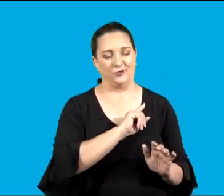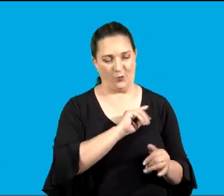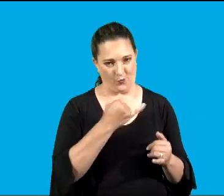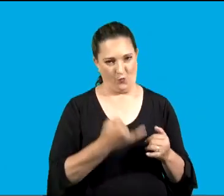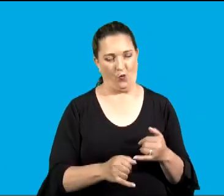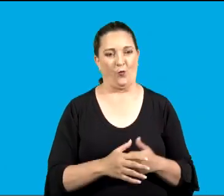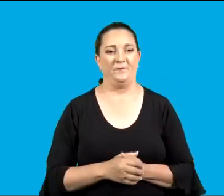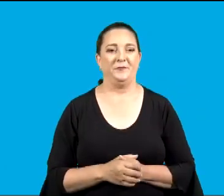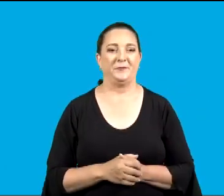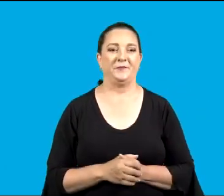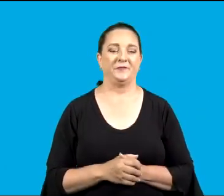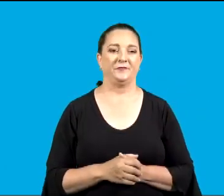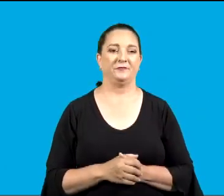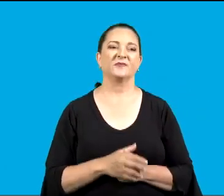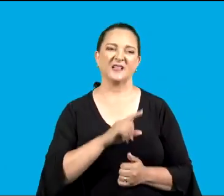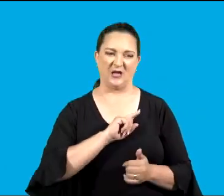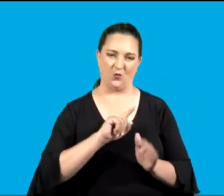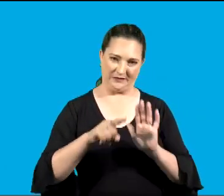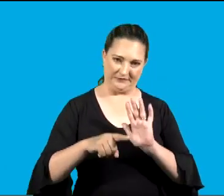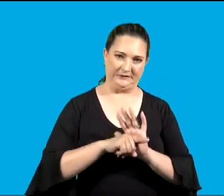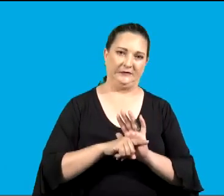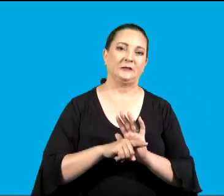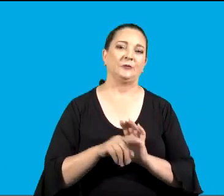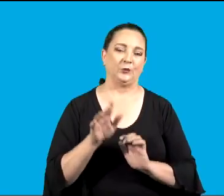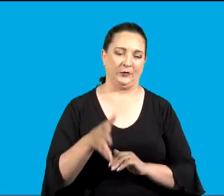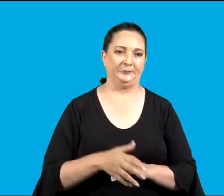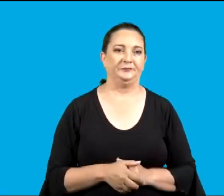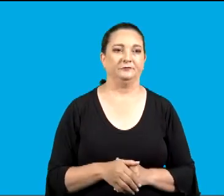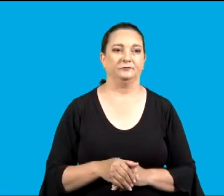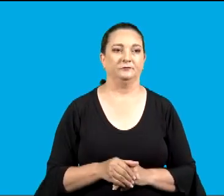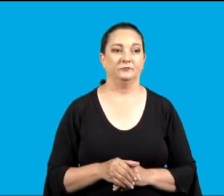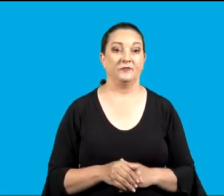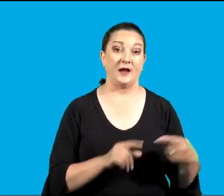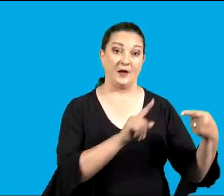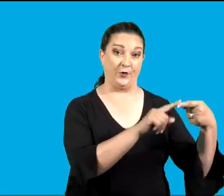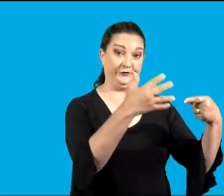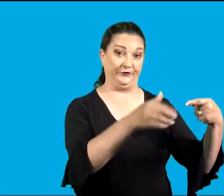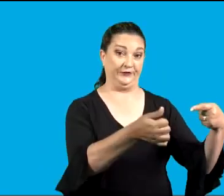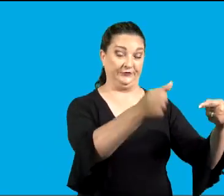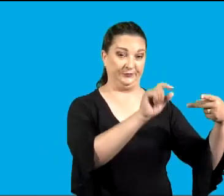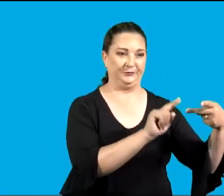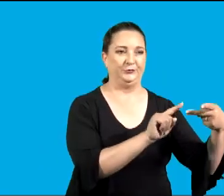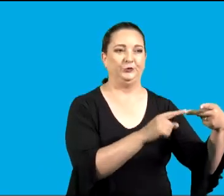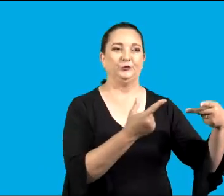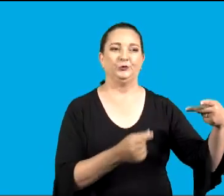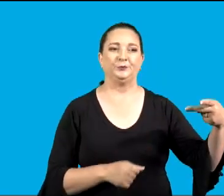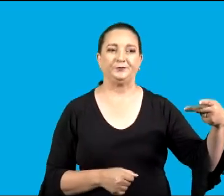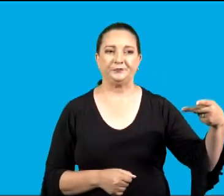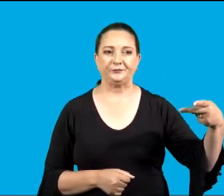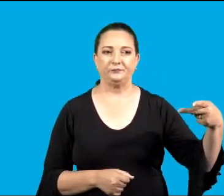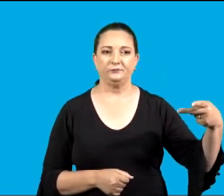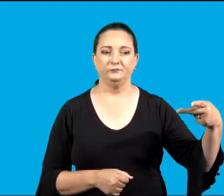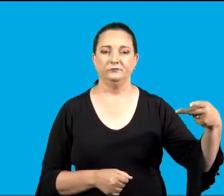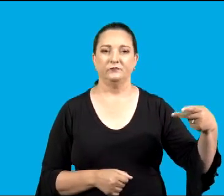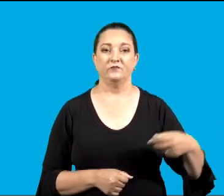overhead amounts. So I will subtract it. Number two, We've done that one. Let's come to this one.